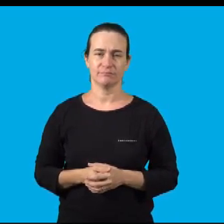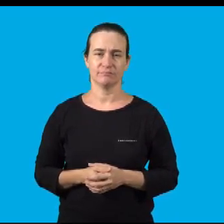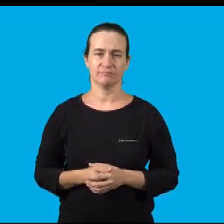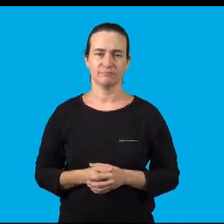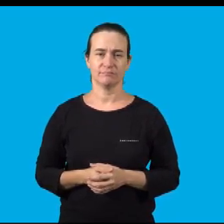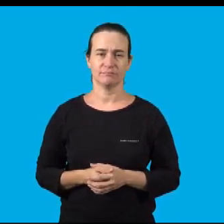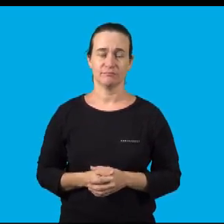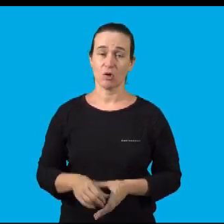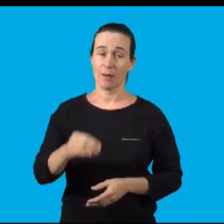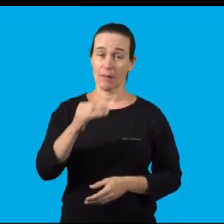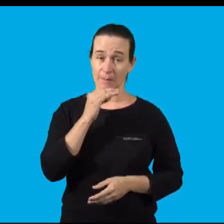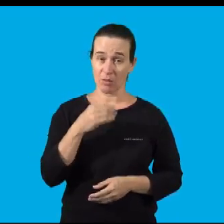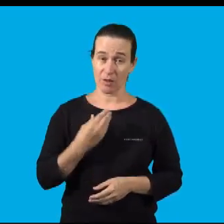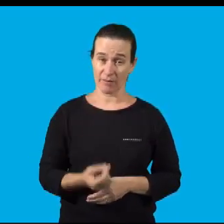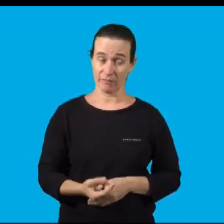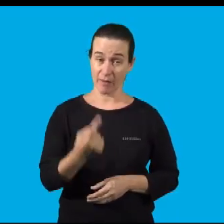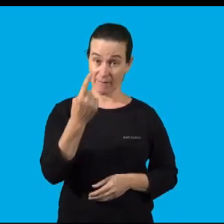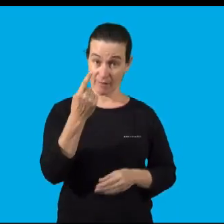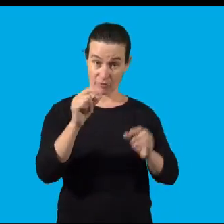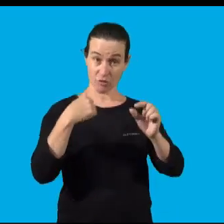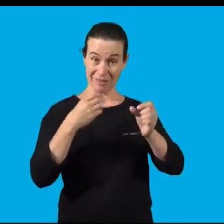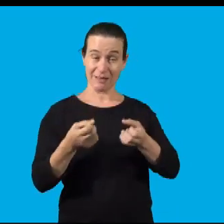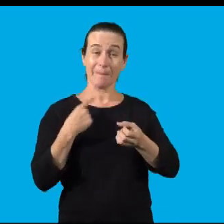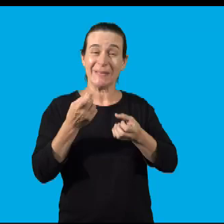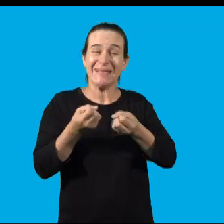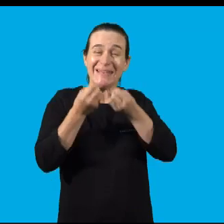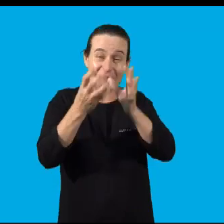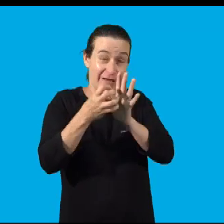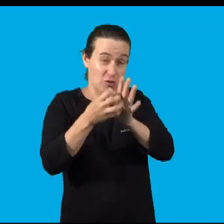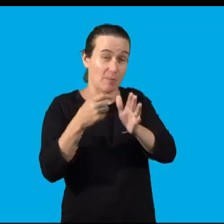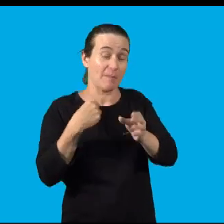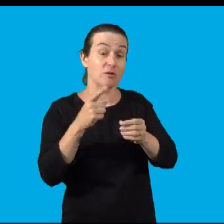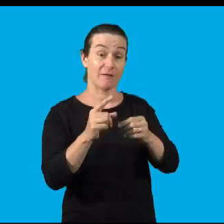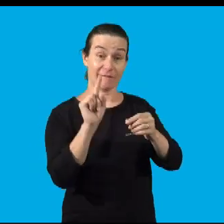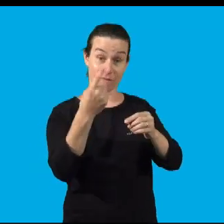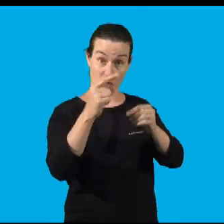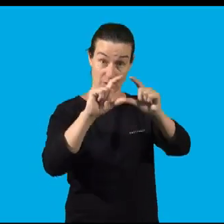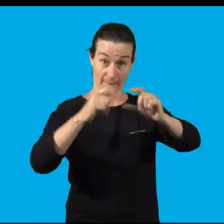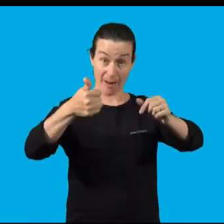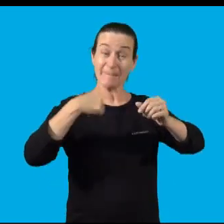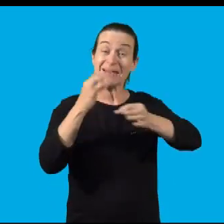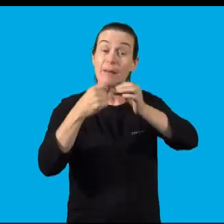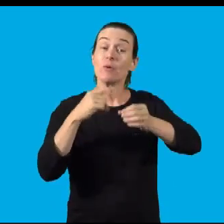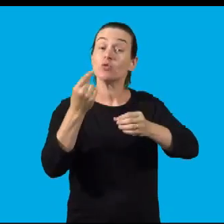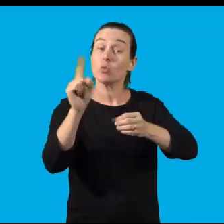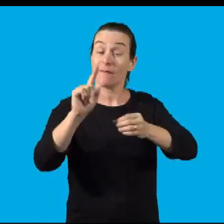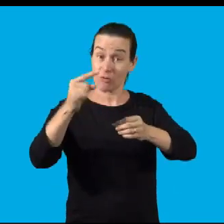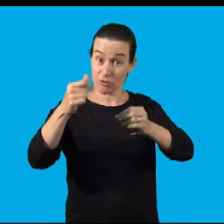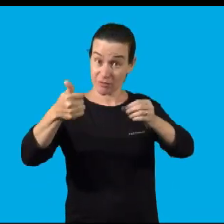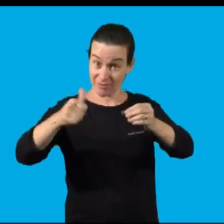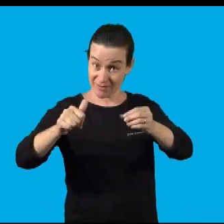have our first body paragraph, our second body paragraph, and our third body